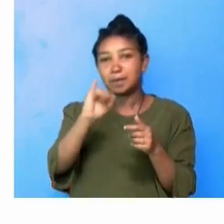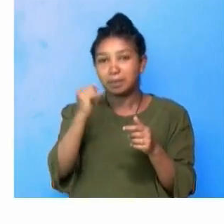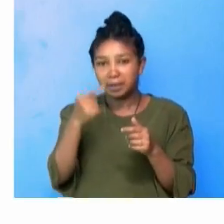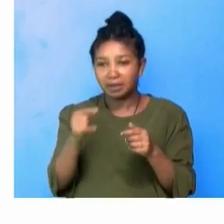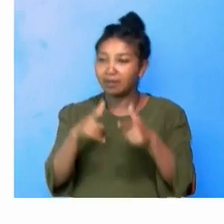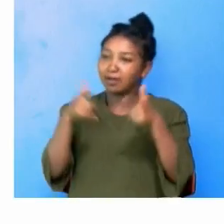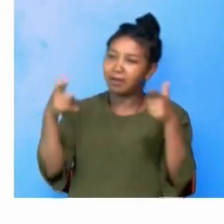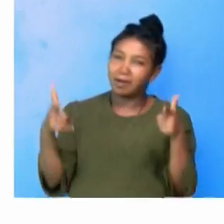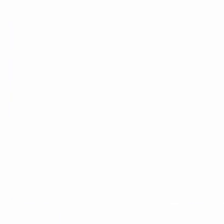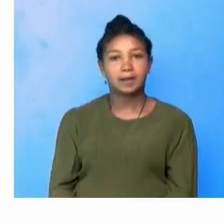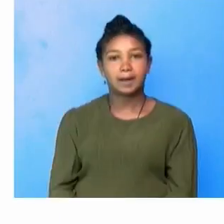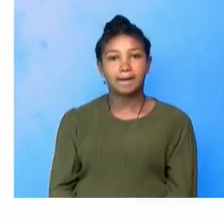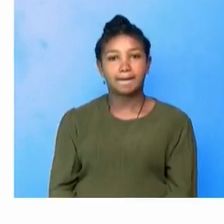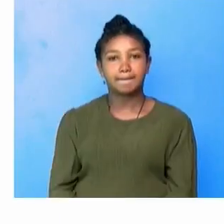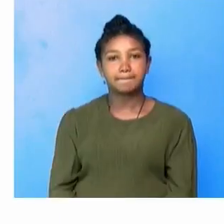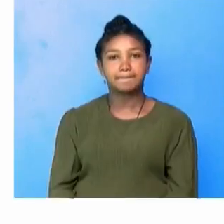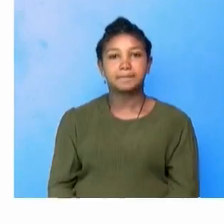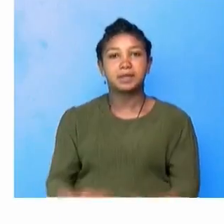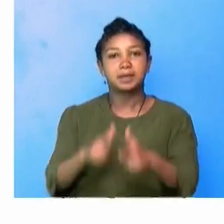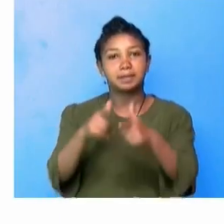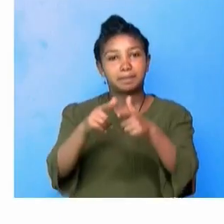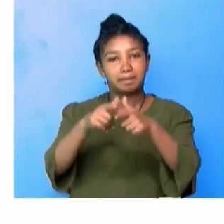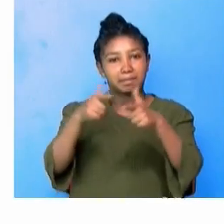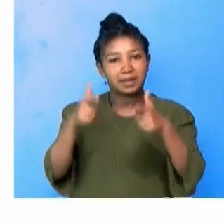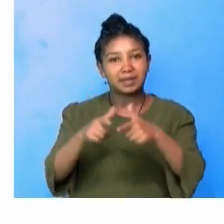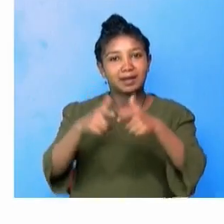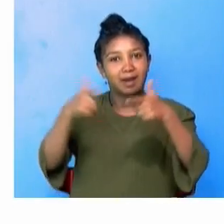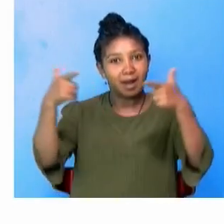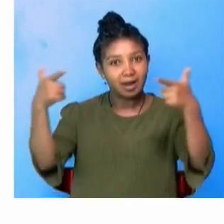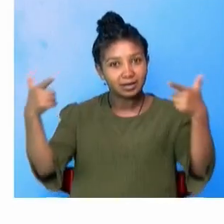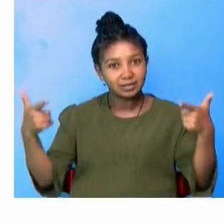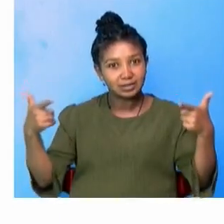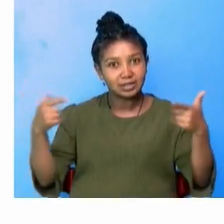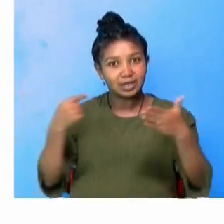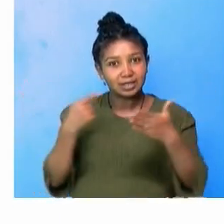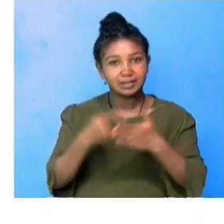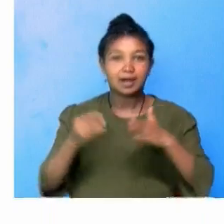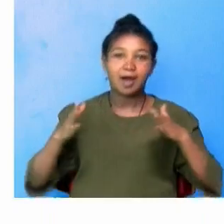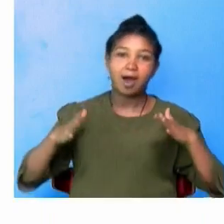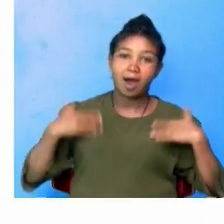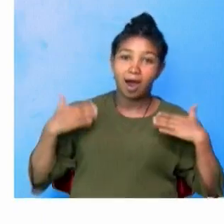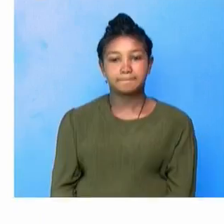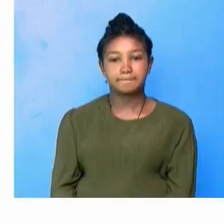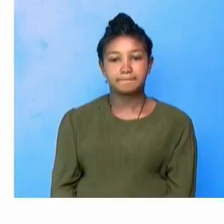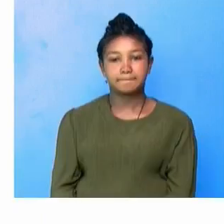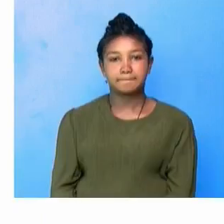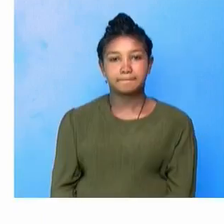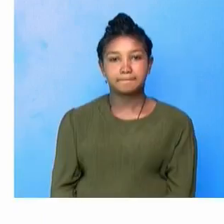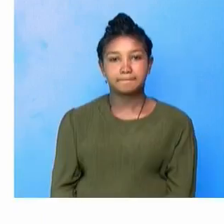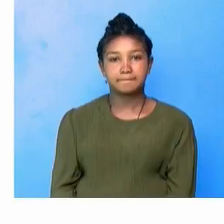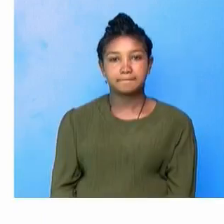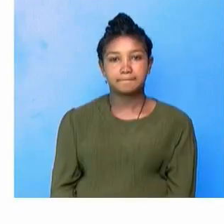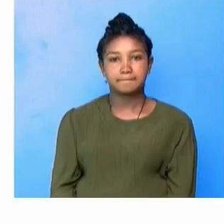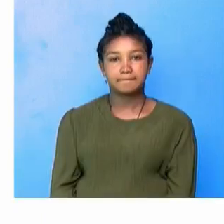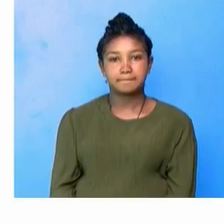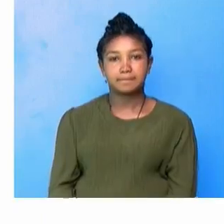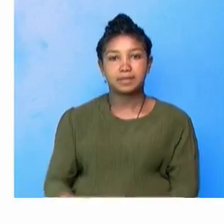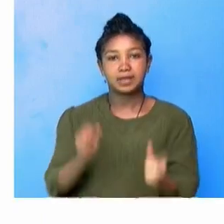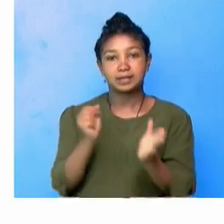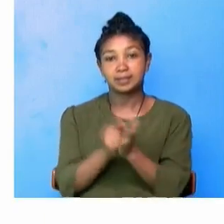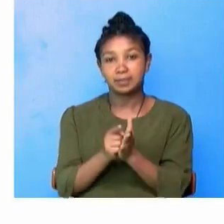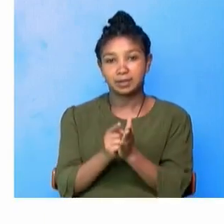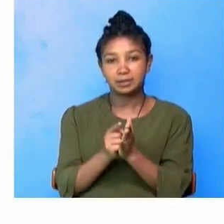Big, large. Here is happy, glad. Let us have some examples